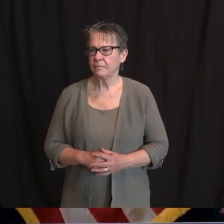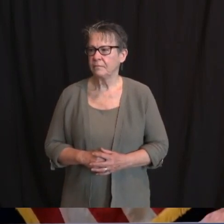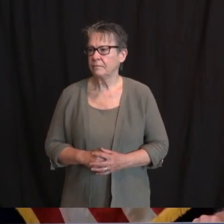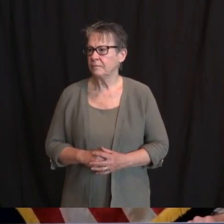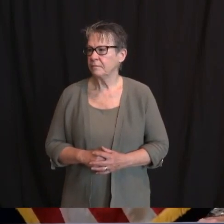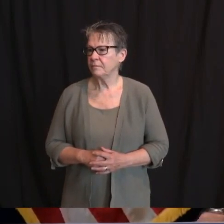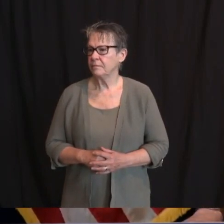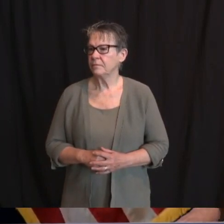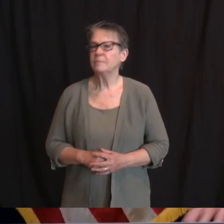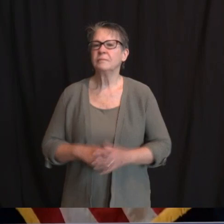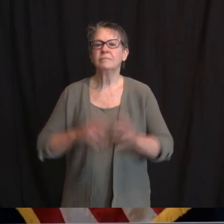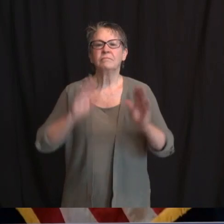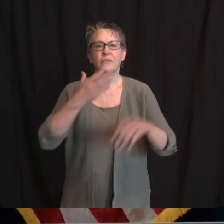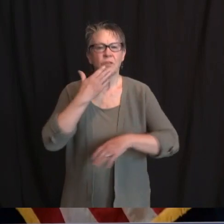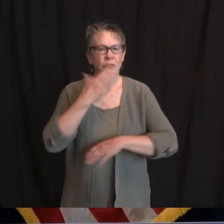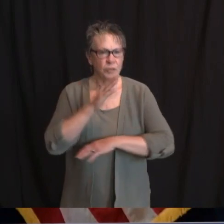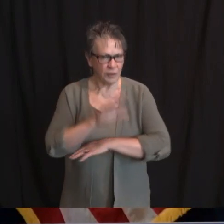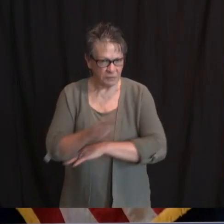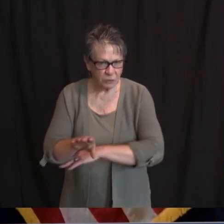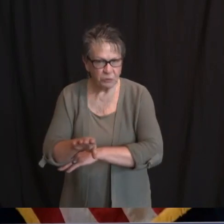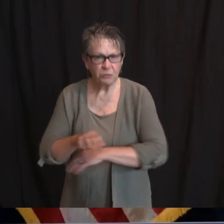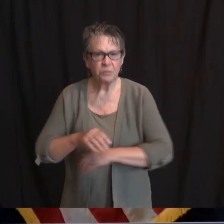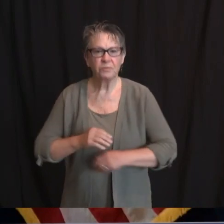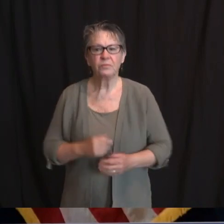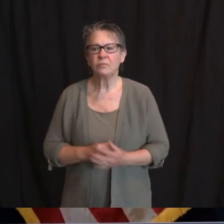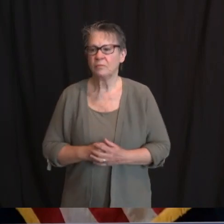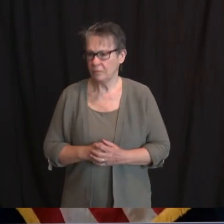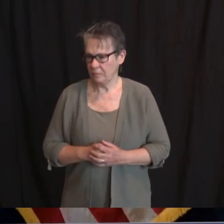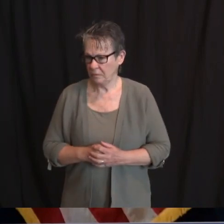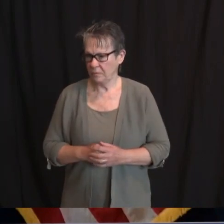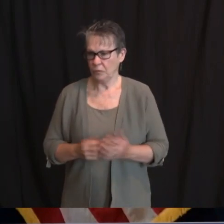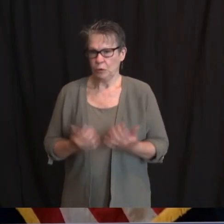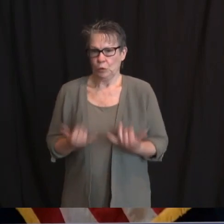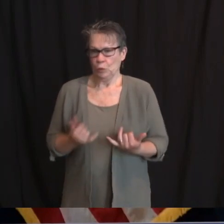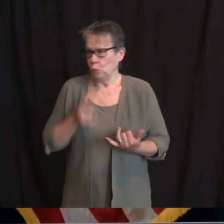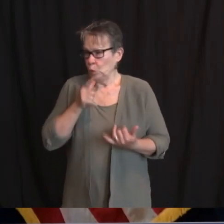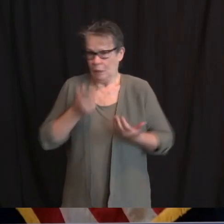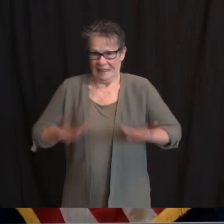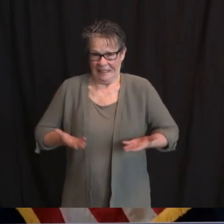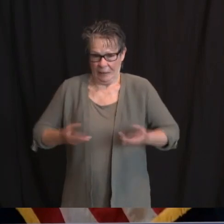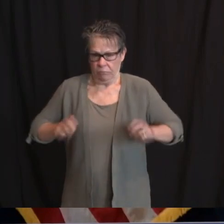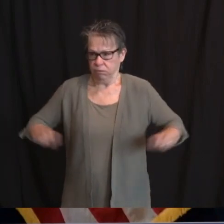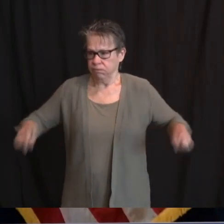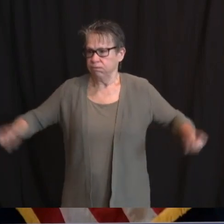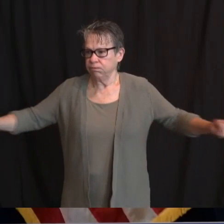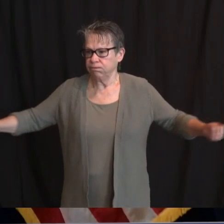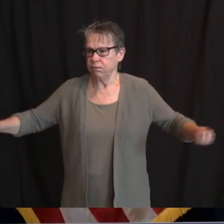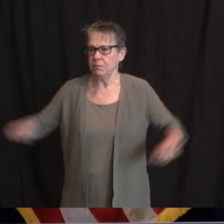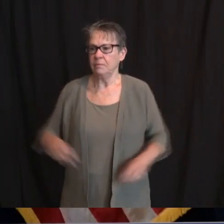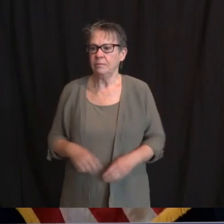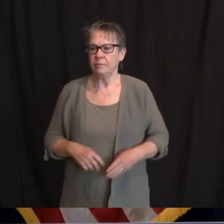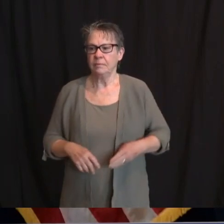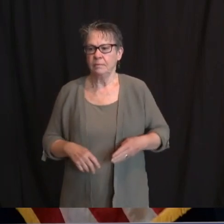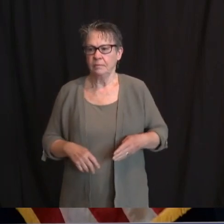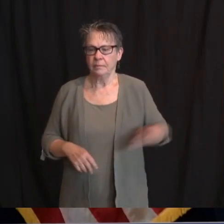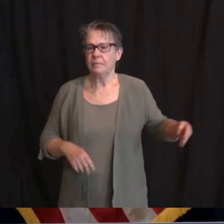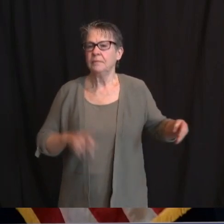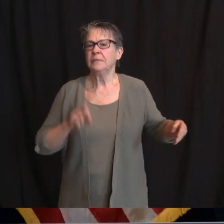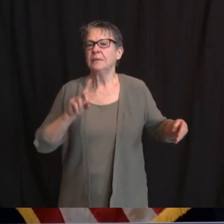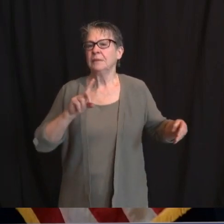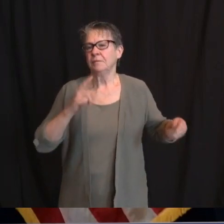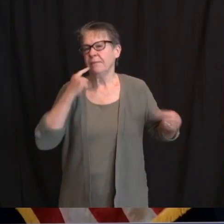Good afternoon, everyone. I am joined by the woman who needs no introduction. To my right, the Commissioner of the Department of Health, Judy Persicelli. To